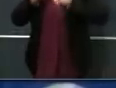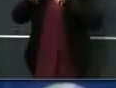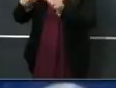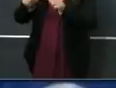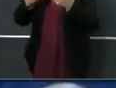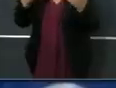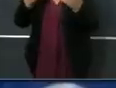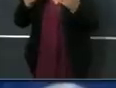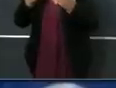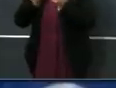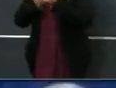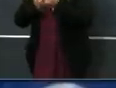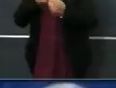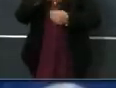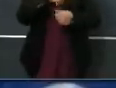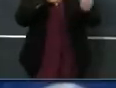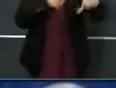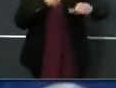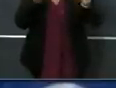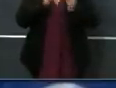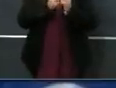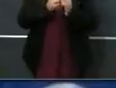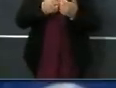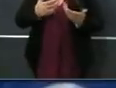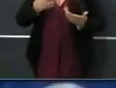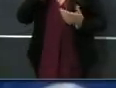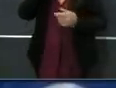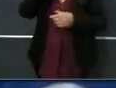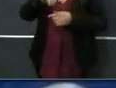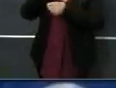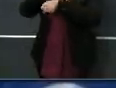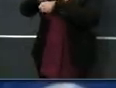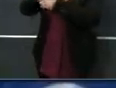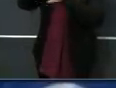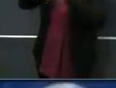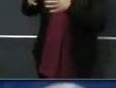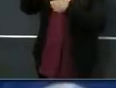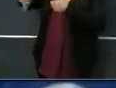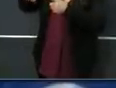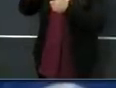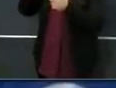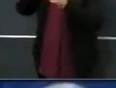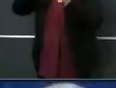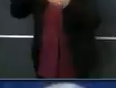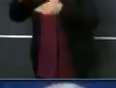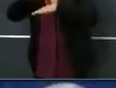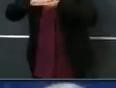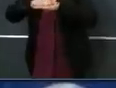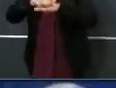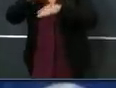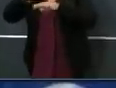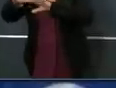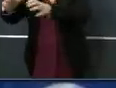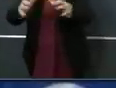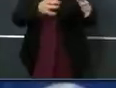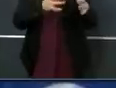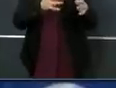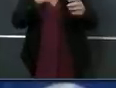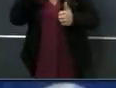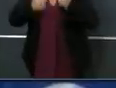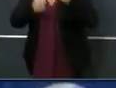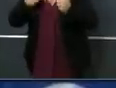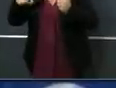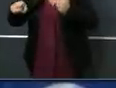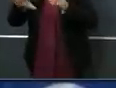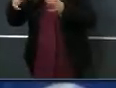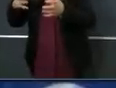one of the core principles of the task force is a focus on disparities. Disparities as they manifest in